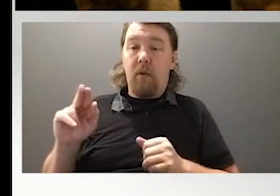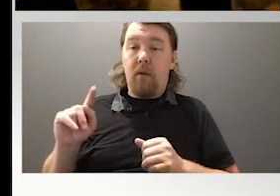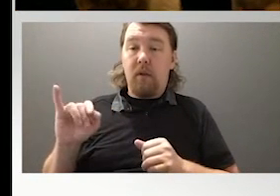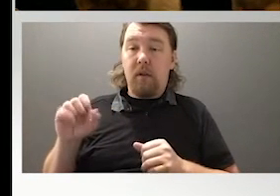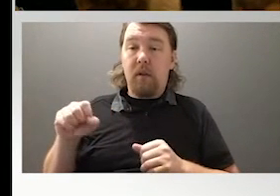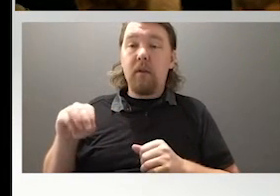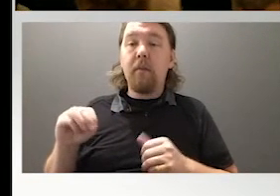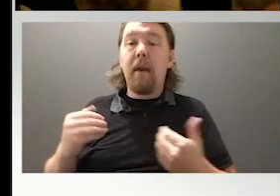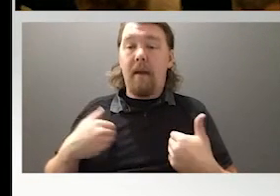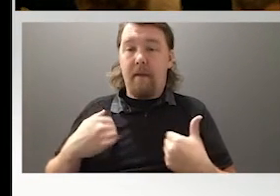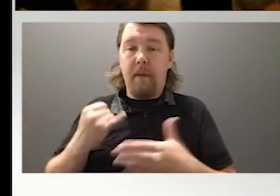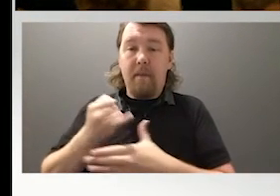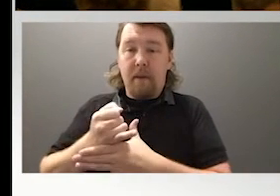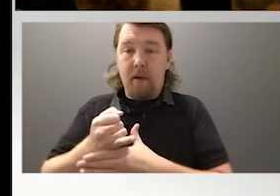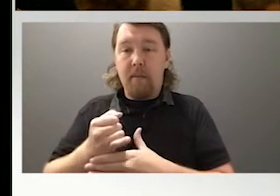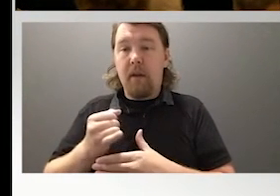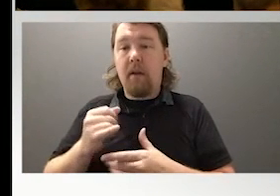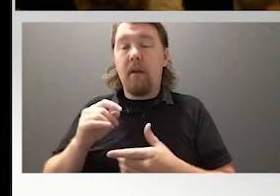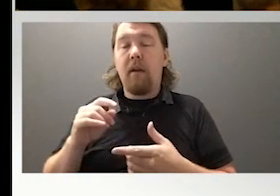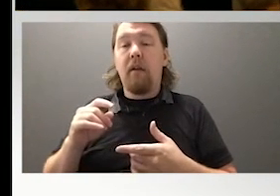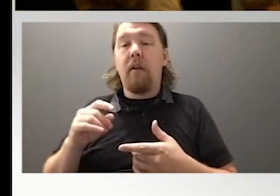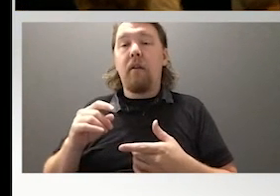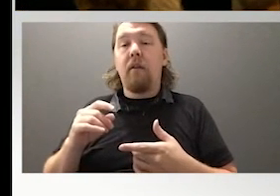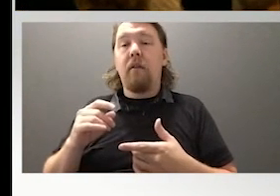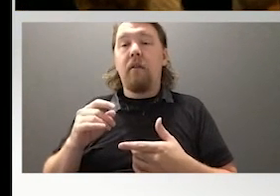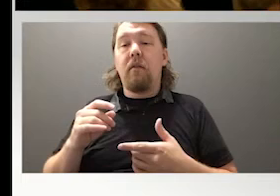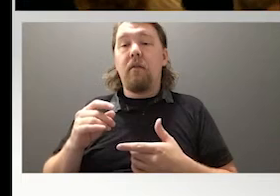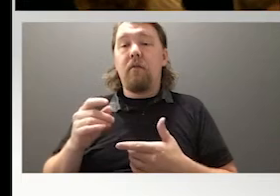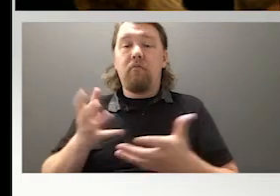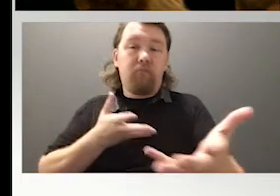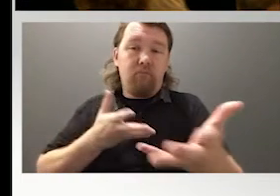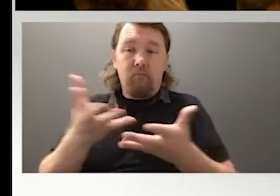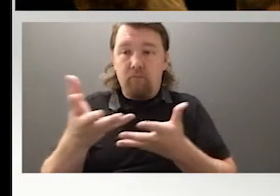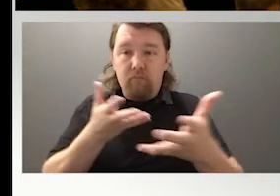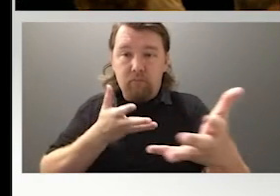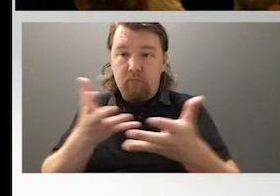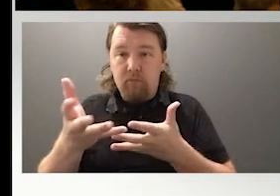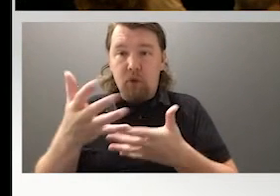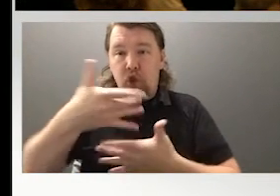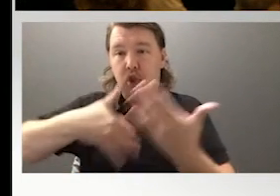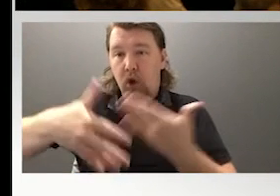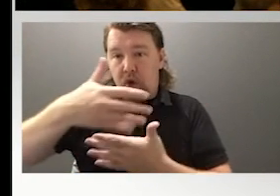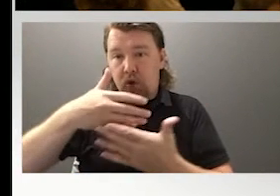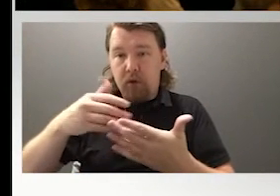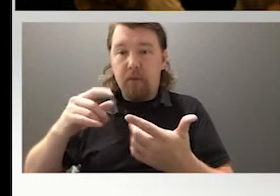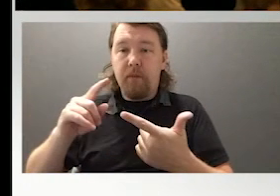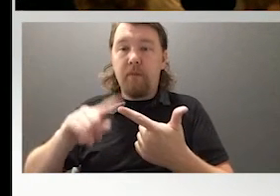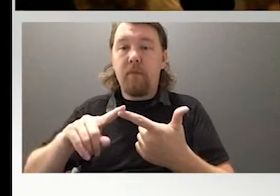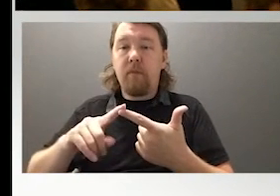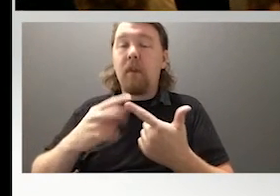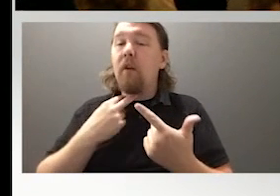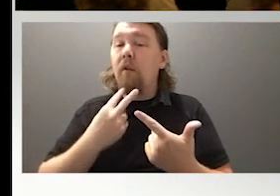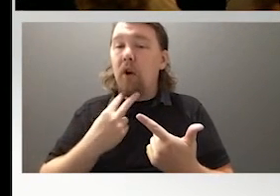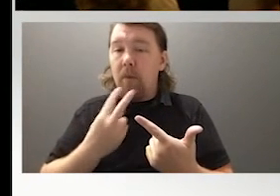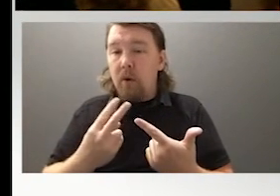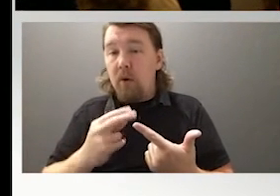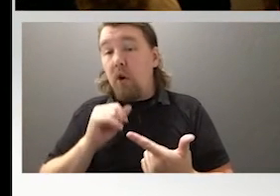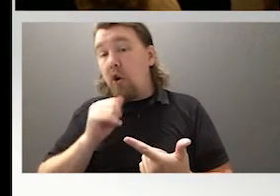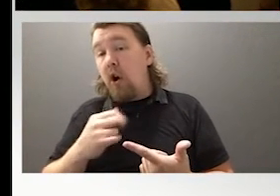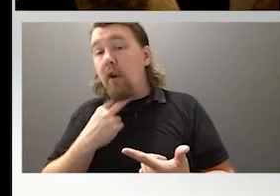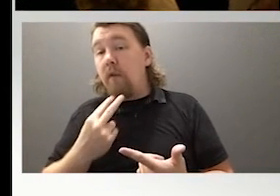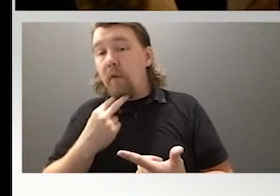exhibit impairment in reciprocal social interaction, impairment in verbal and